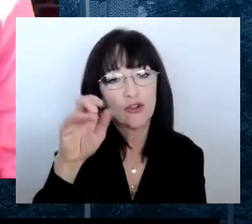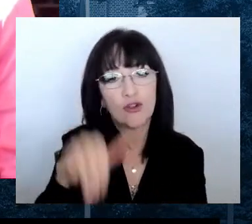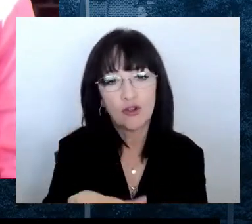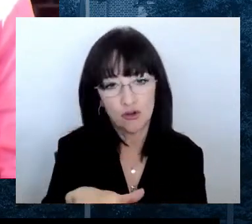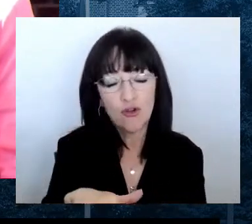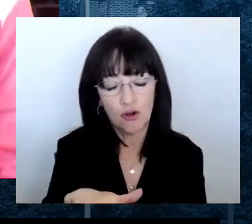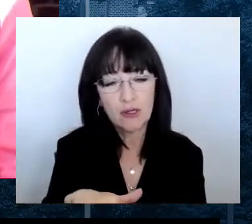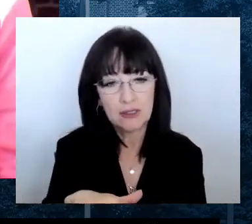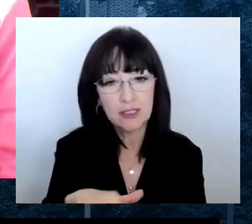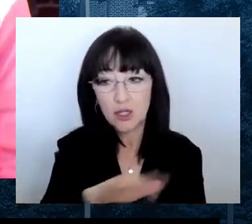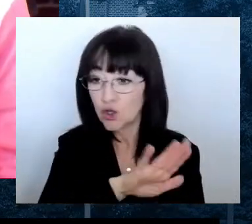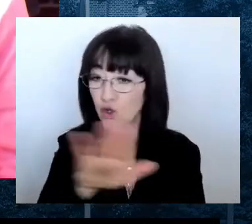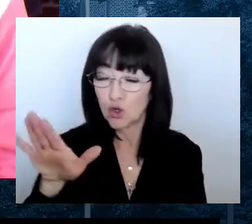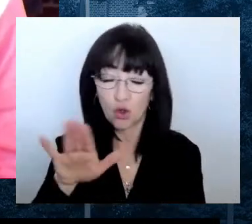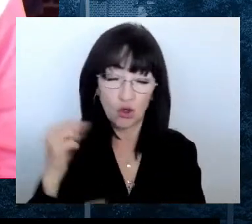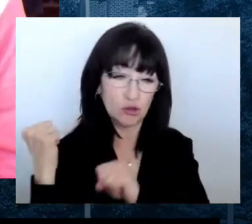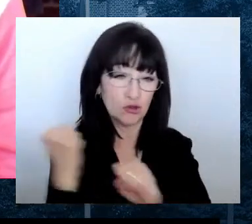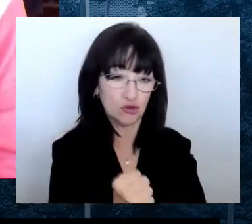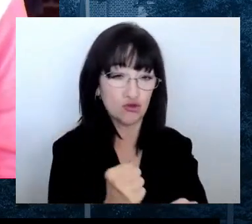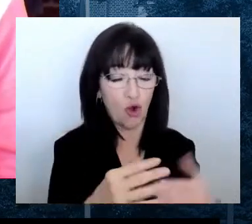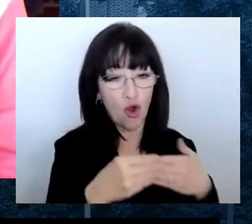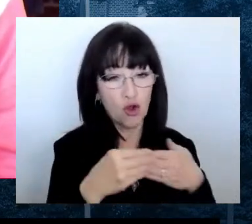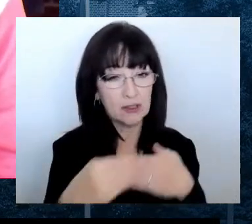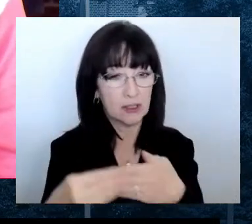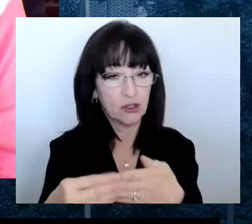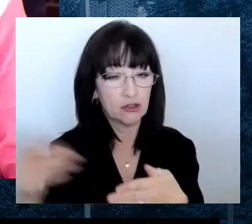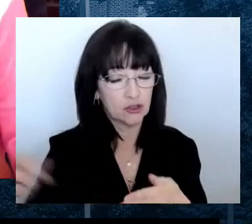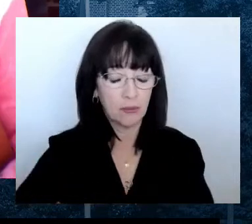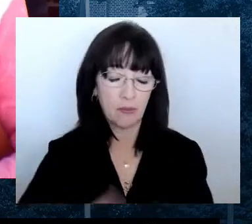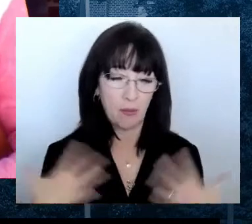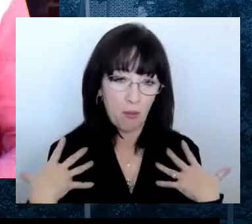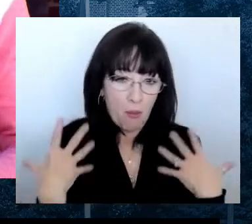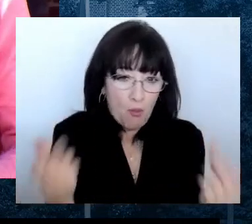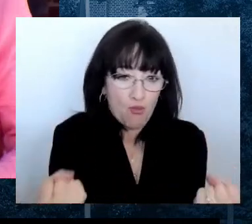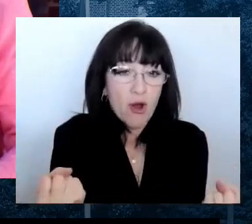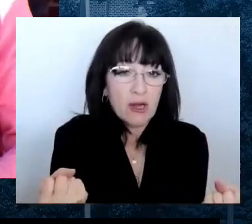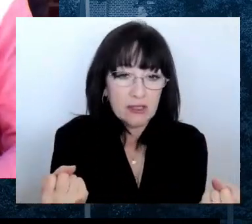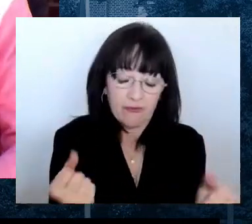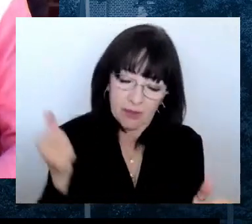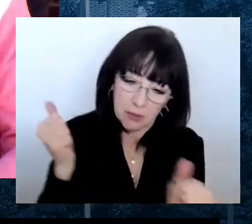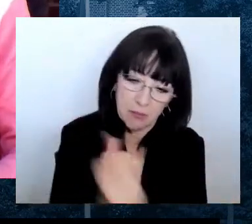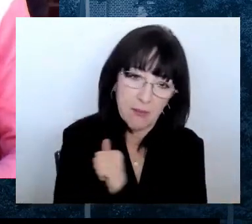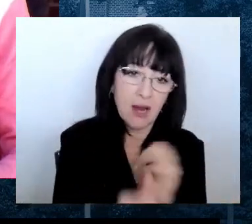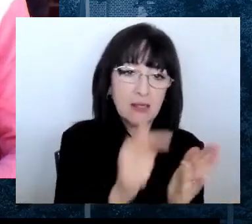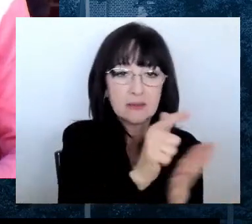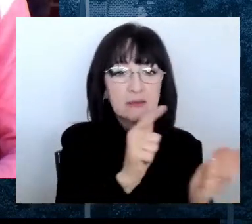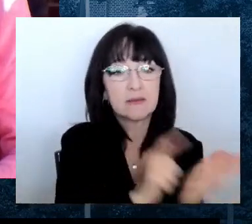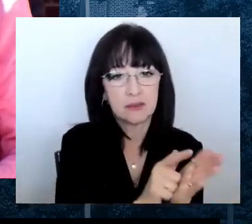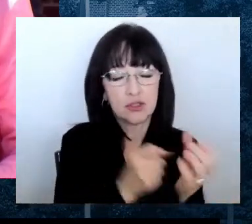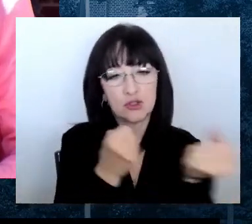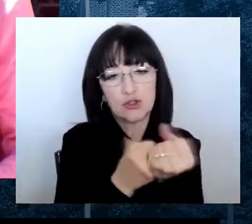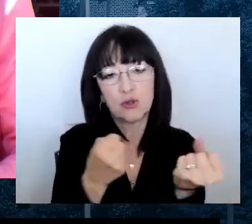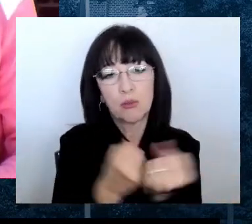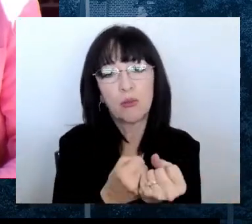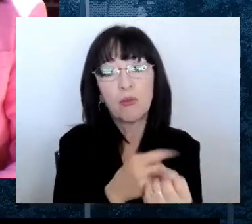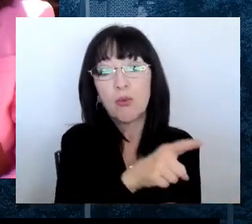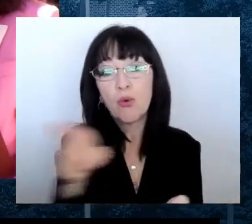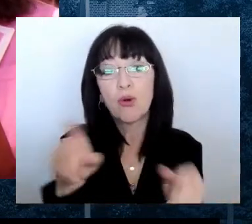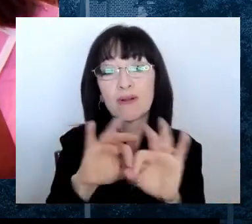bold leadership supported passage of this legislation to support healthier Delaware families and a